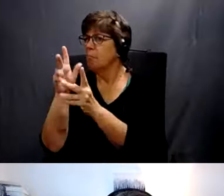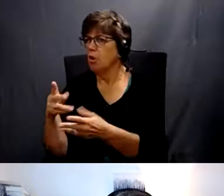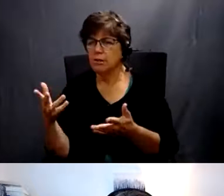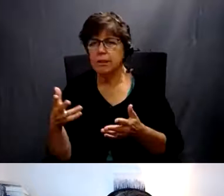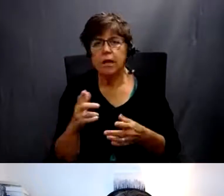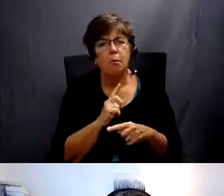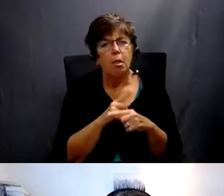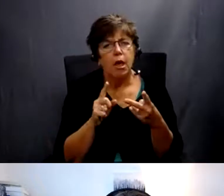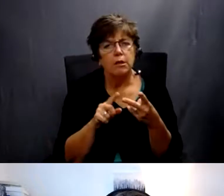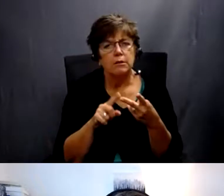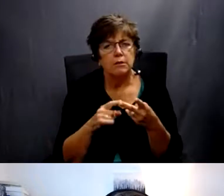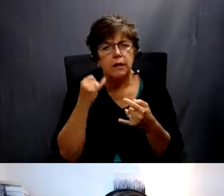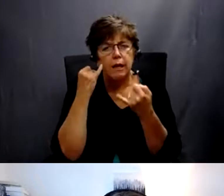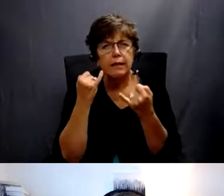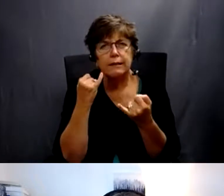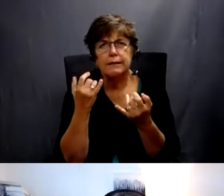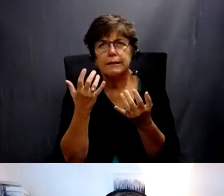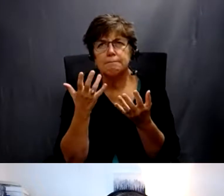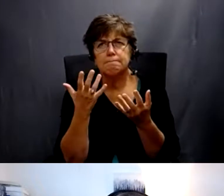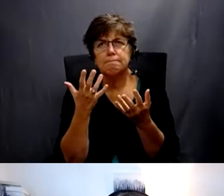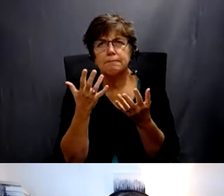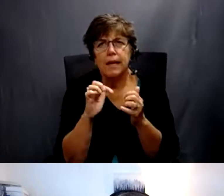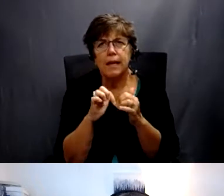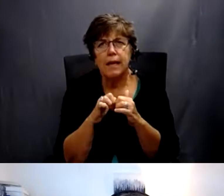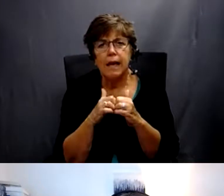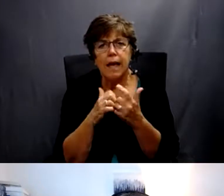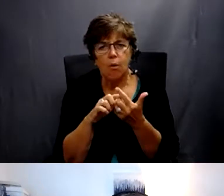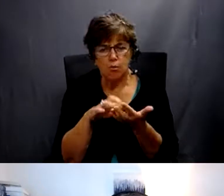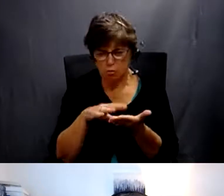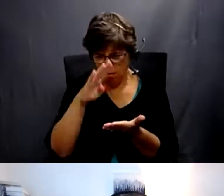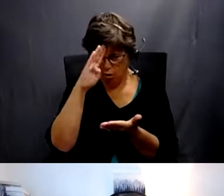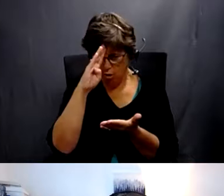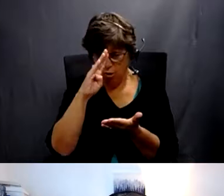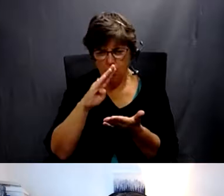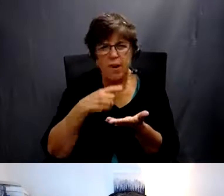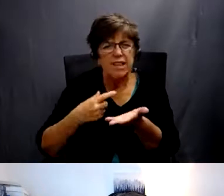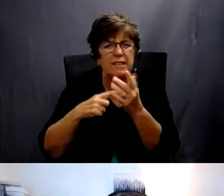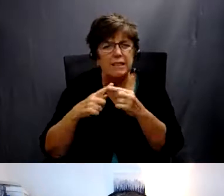different ideas regarding how to learn about setting up a business,